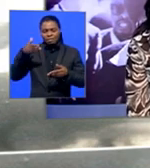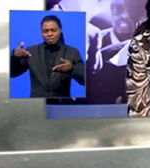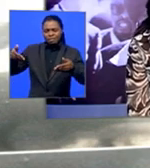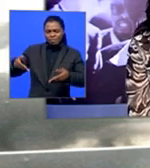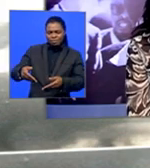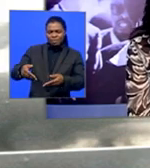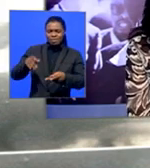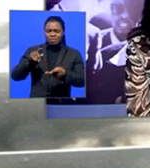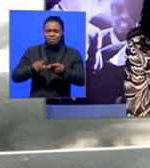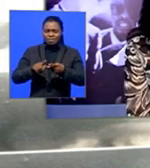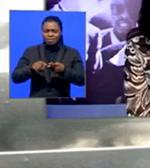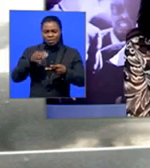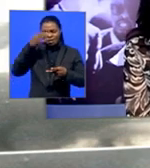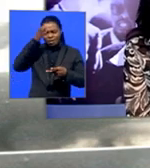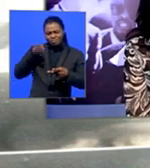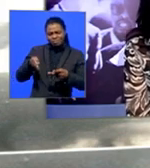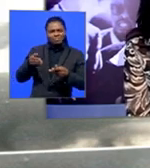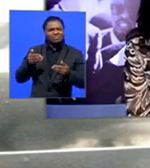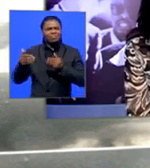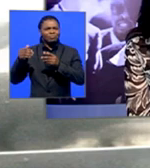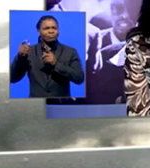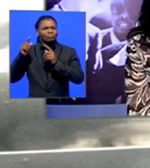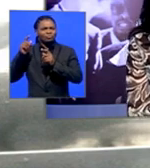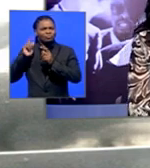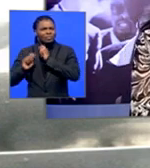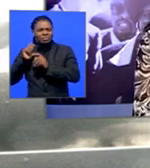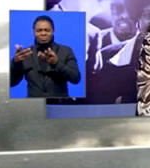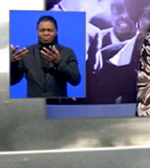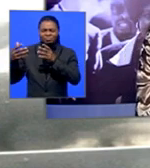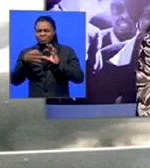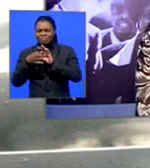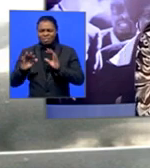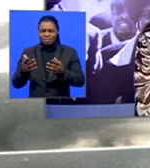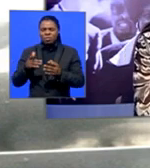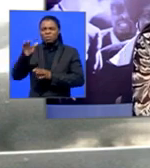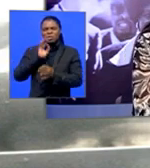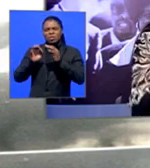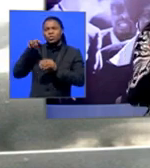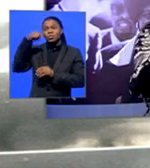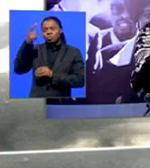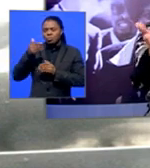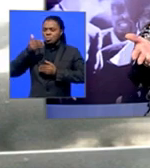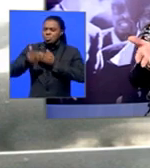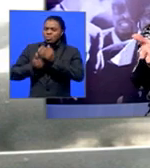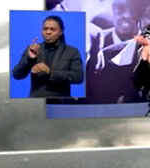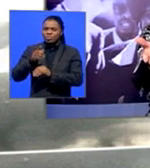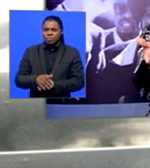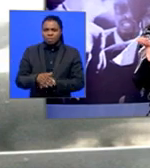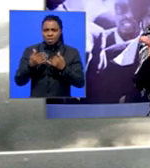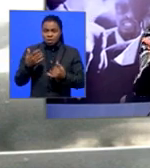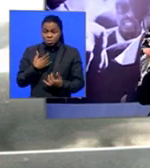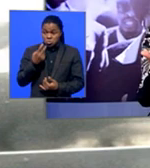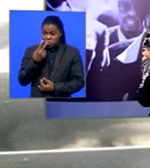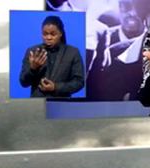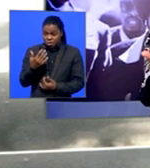the traditions together, because I'm finding this exceptionally interesting. Just the process that's going to happen tomorrow now, because this what you're seeing on your